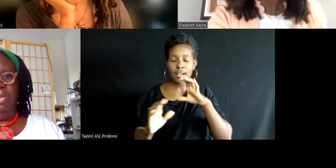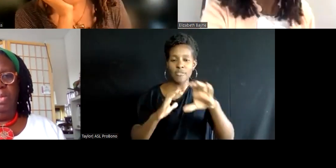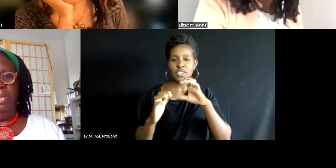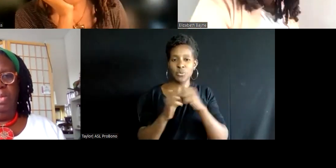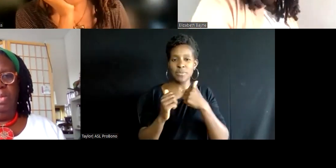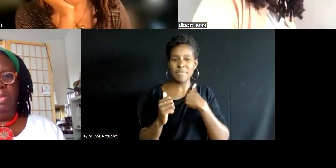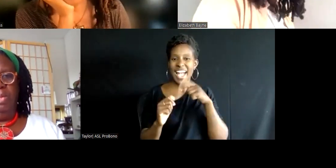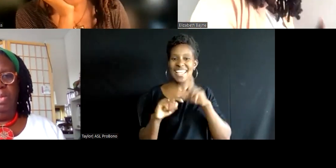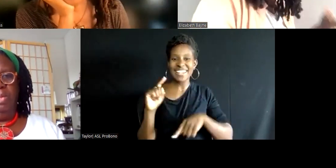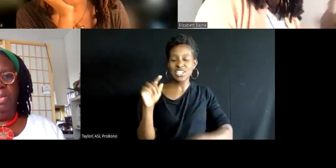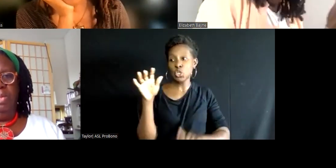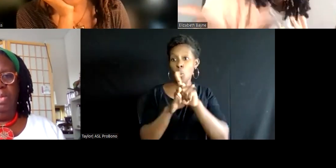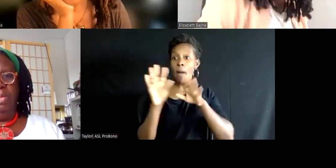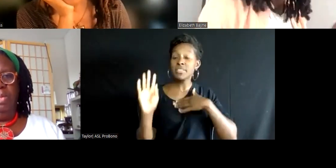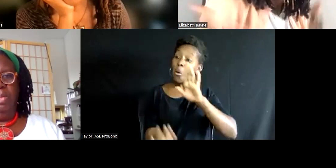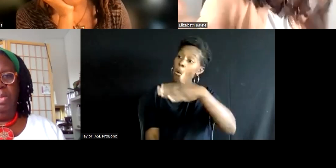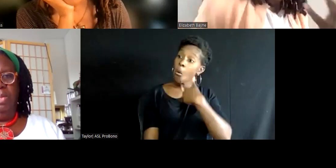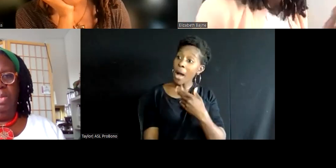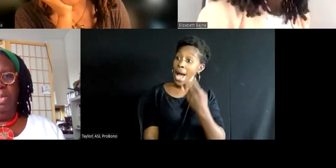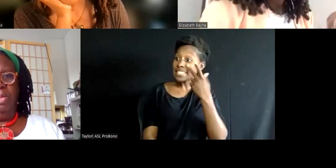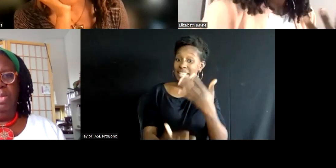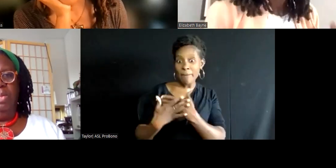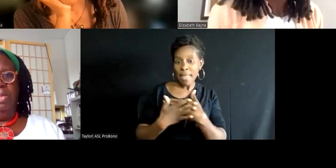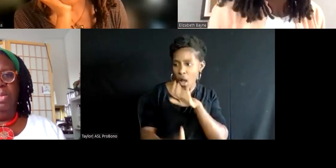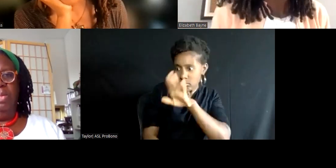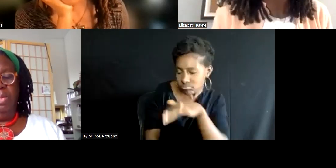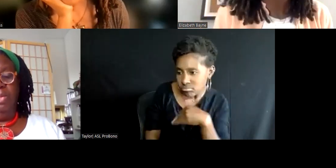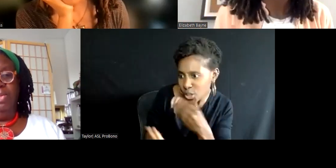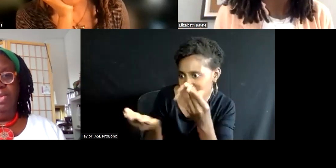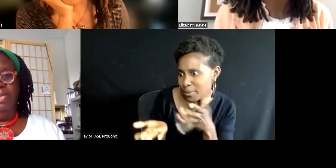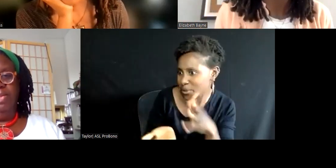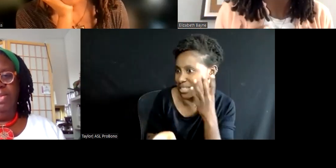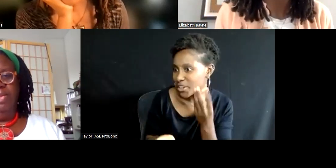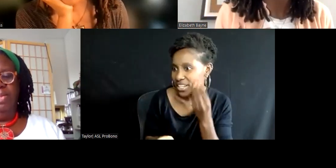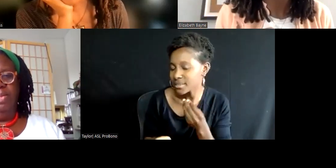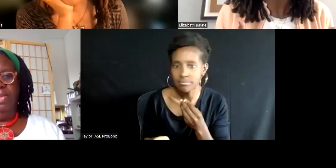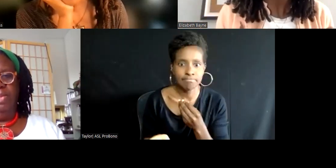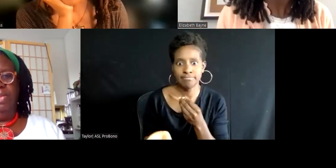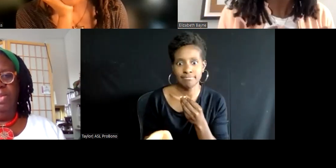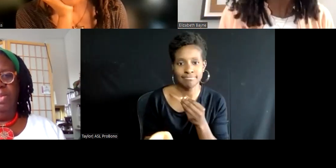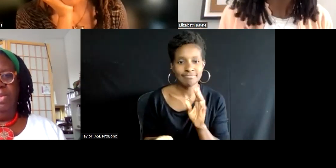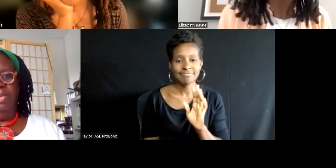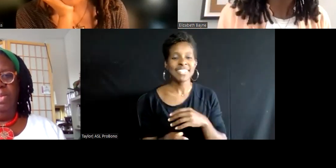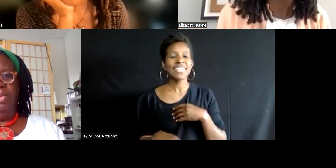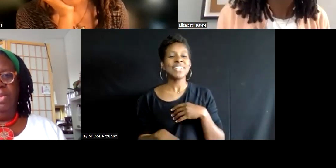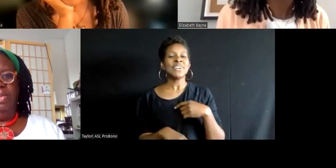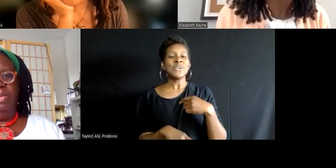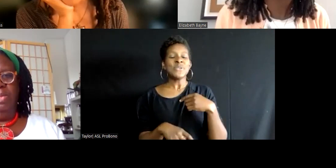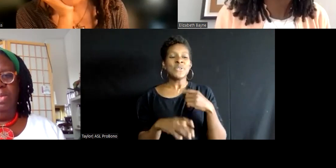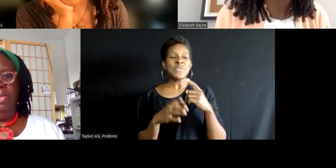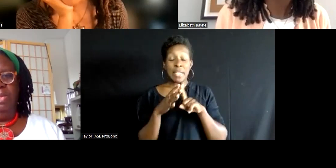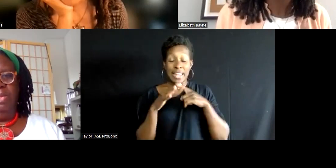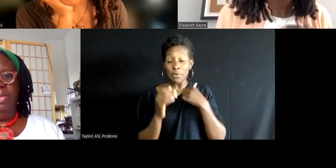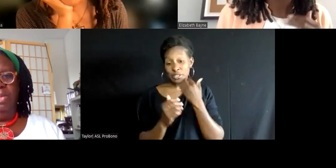say, hey, do you want to tell me about, I see you have a baby, you want to talk? And so I actually, I was very shy about this